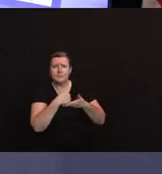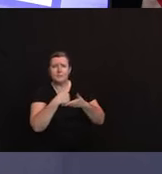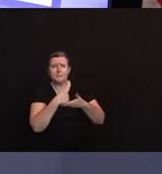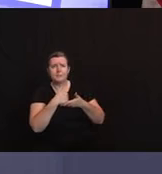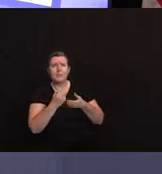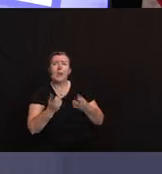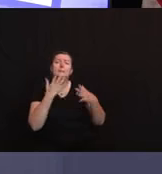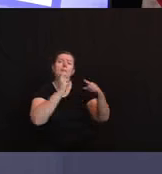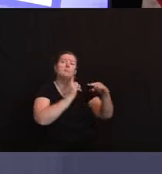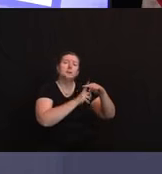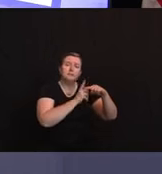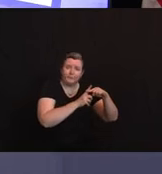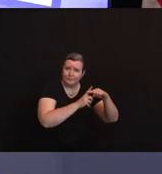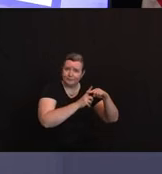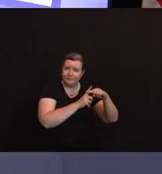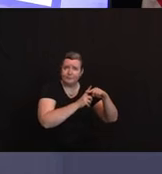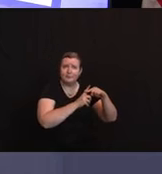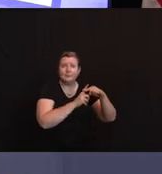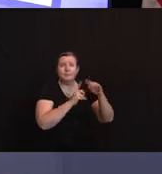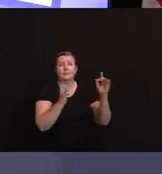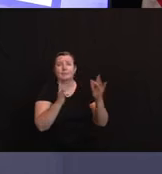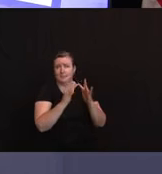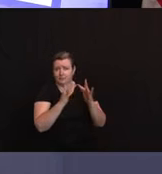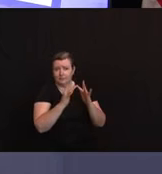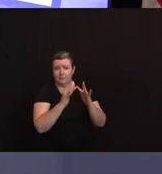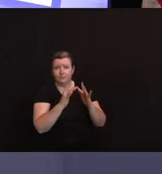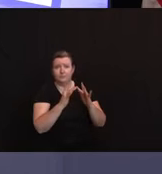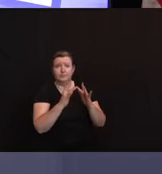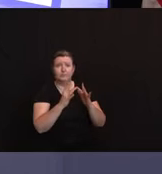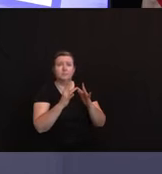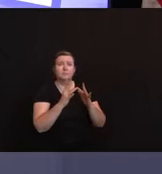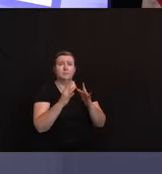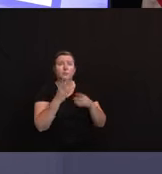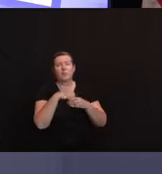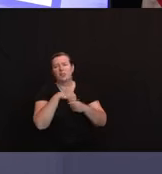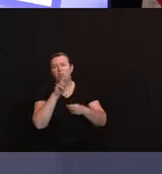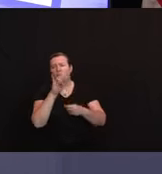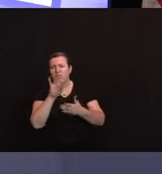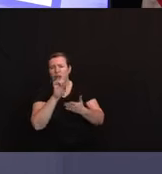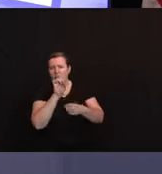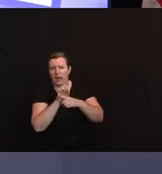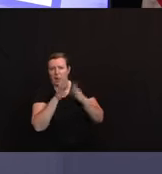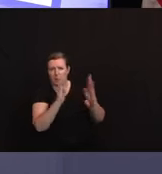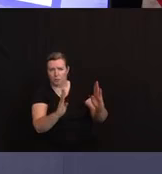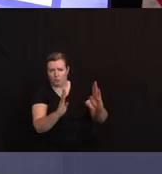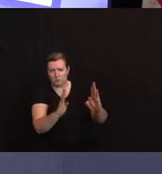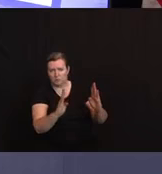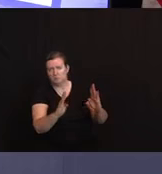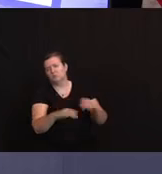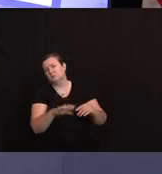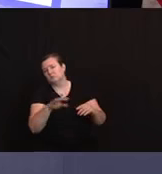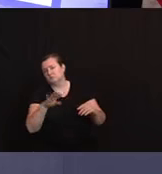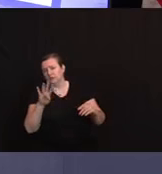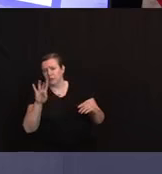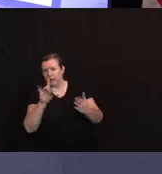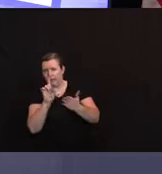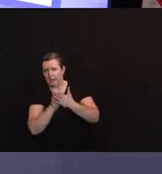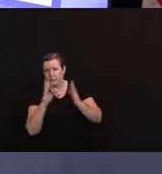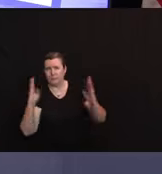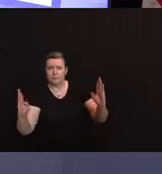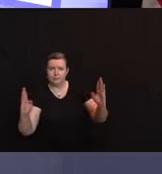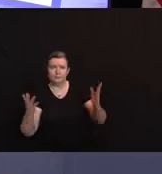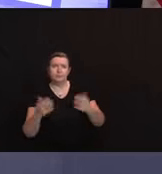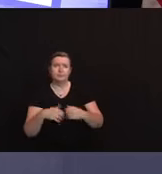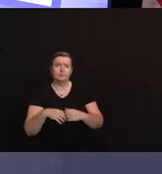cases were contacted within a certain period of time, 24 to 48, how many then gave contact